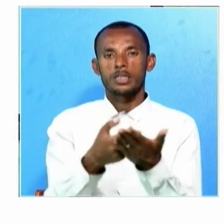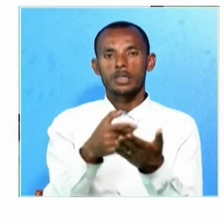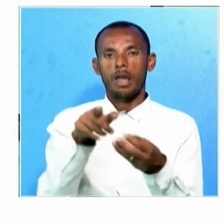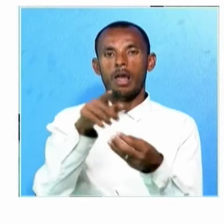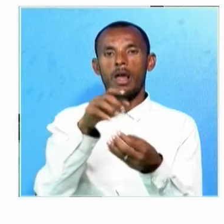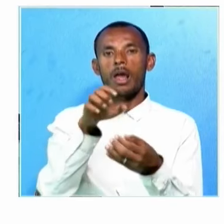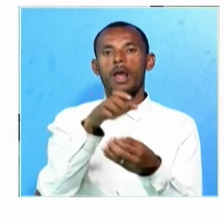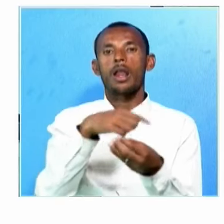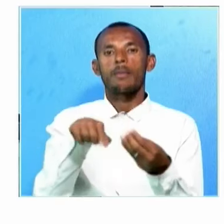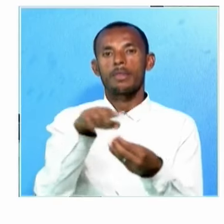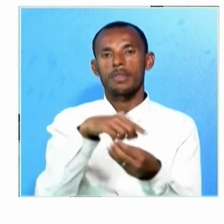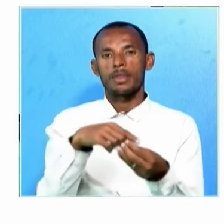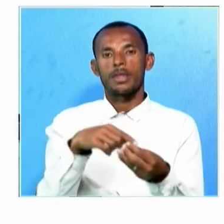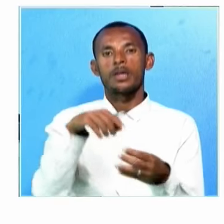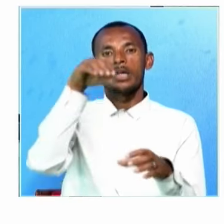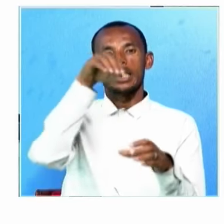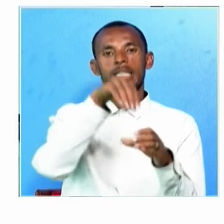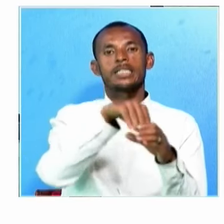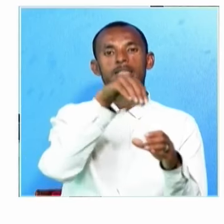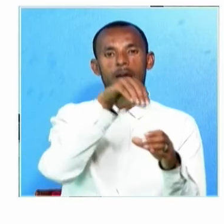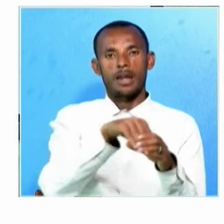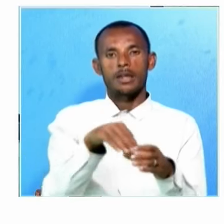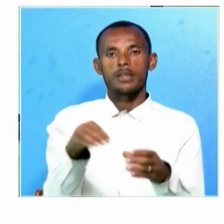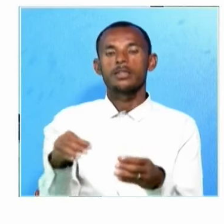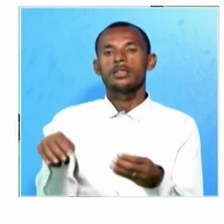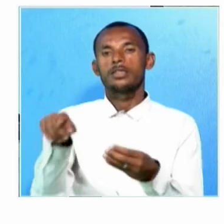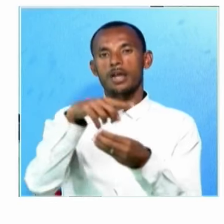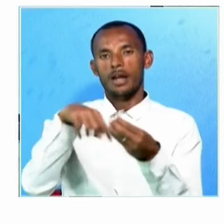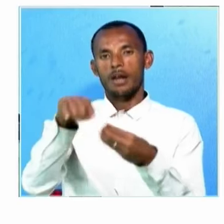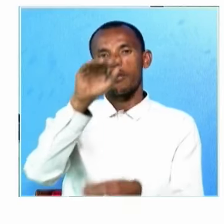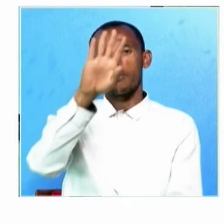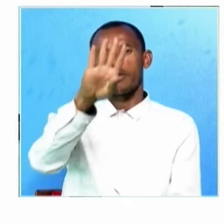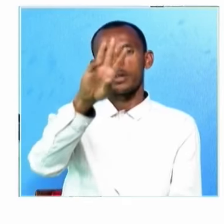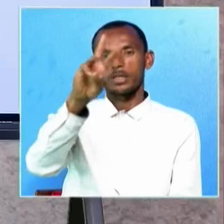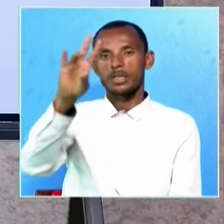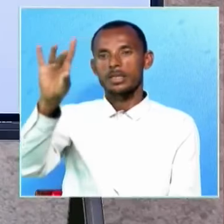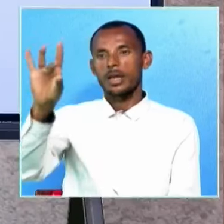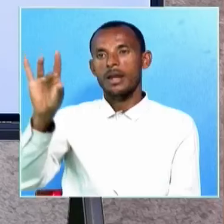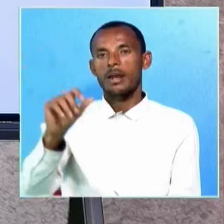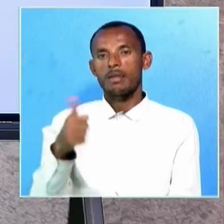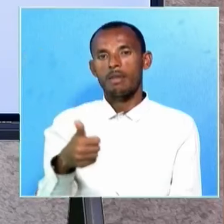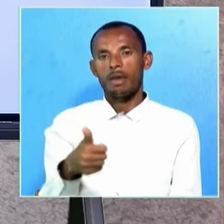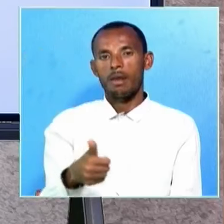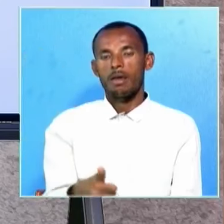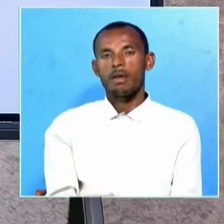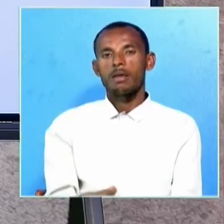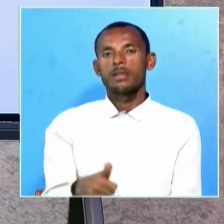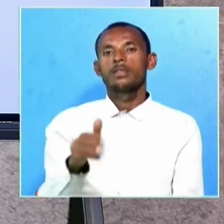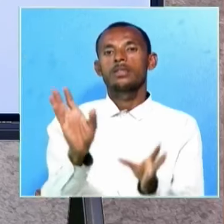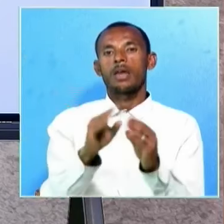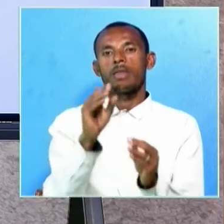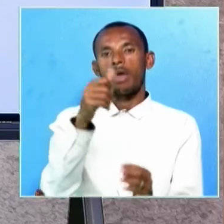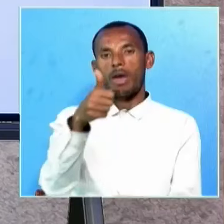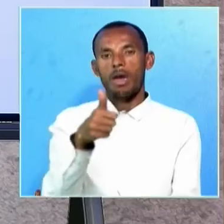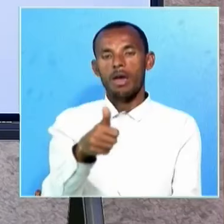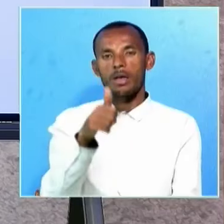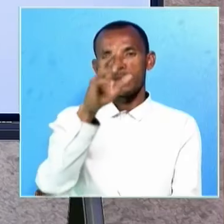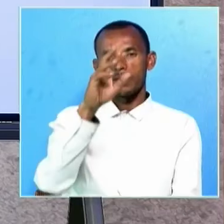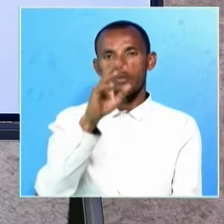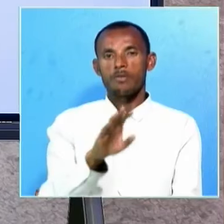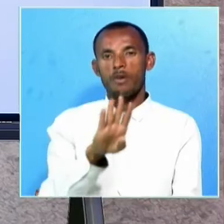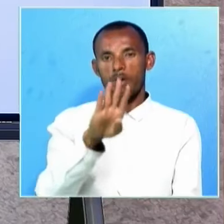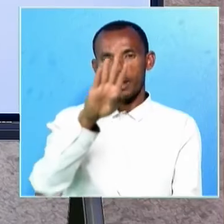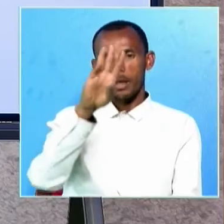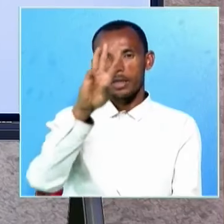elements inside the circle. 4, 6, and 10. So set A in Venn diagram